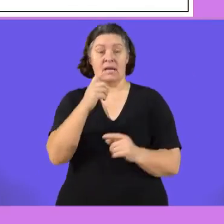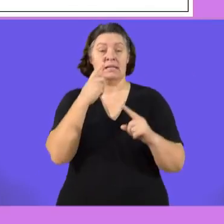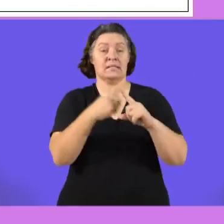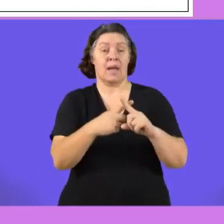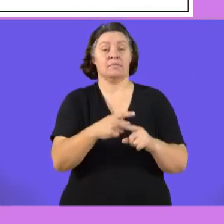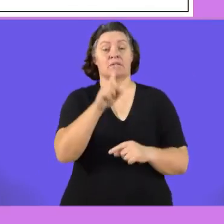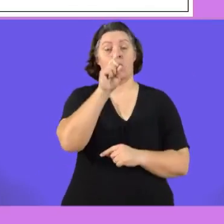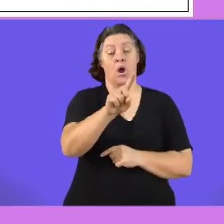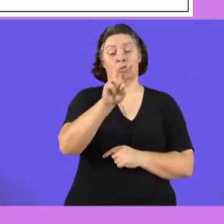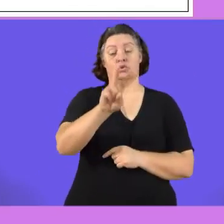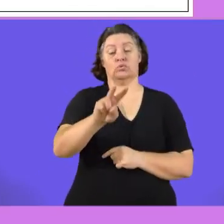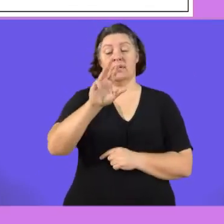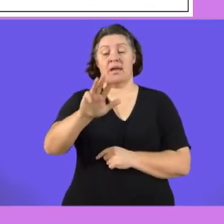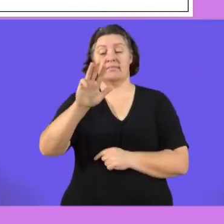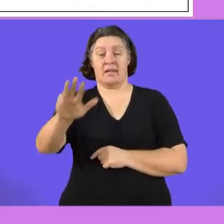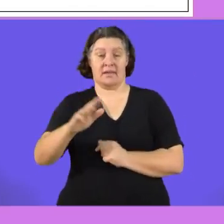selling price of